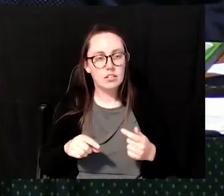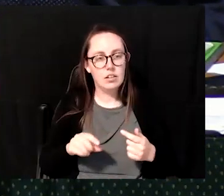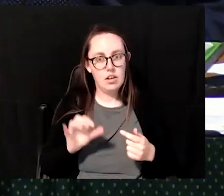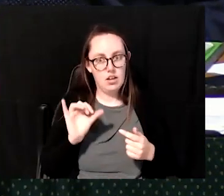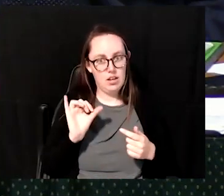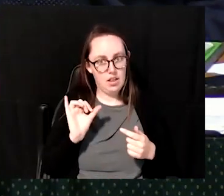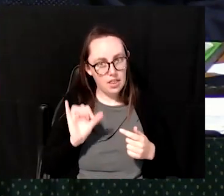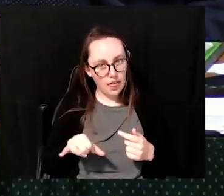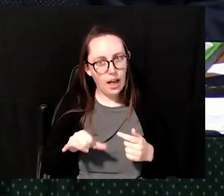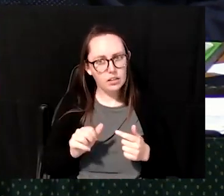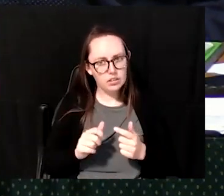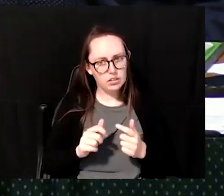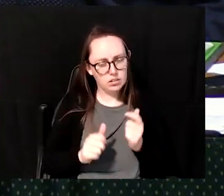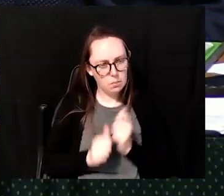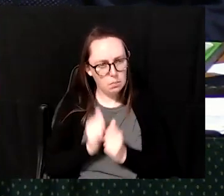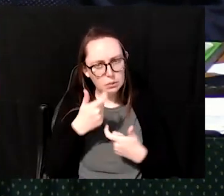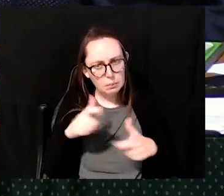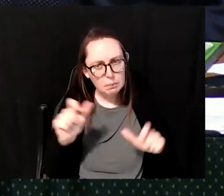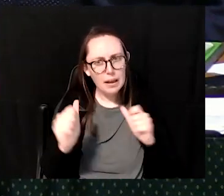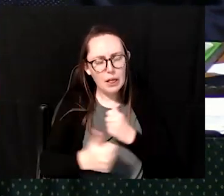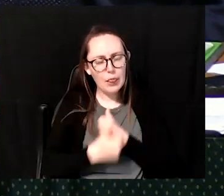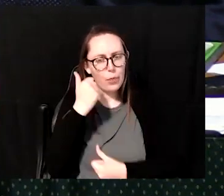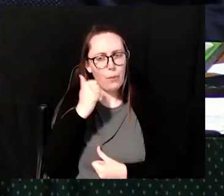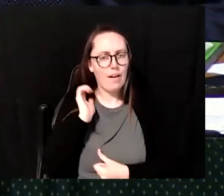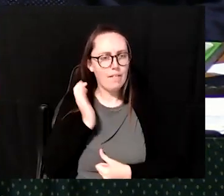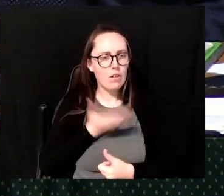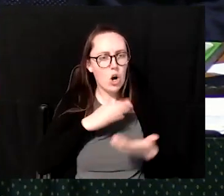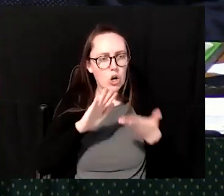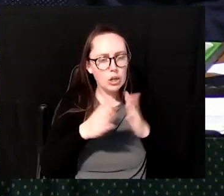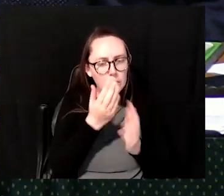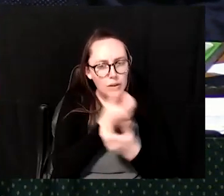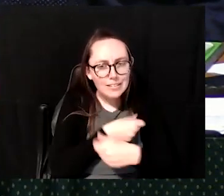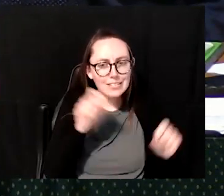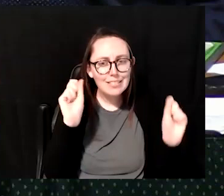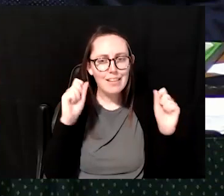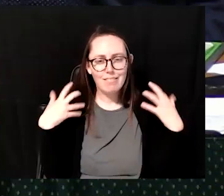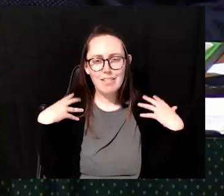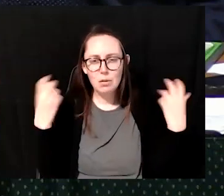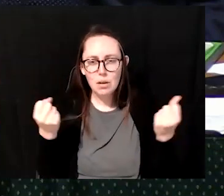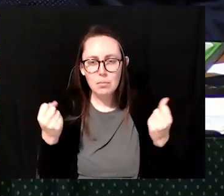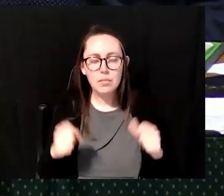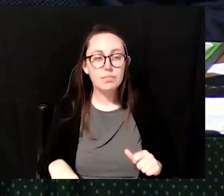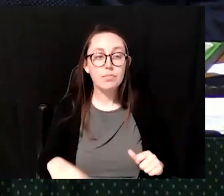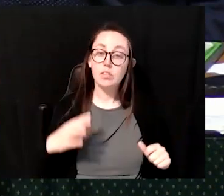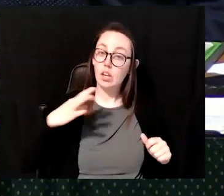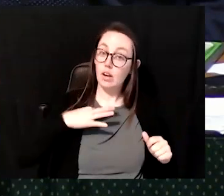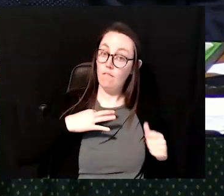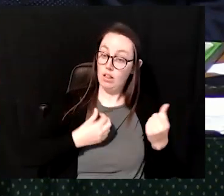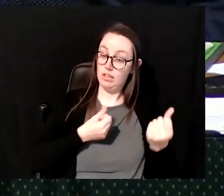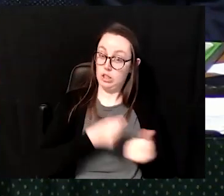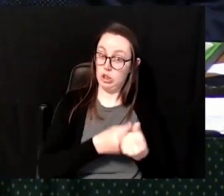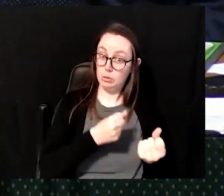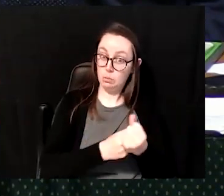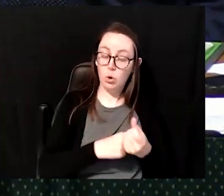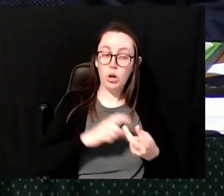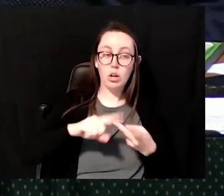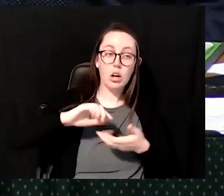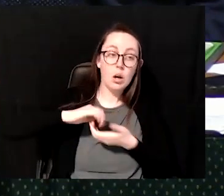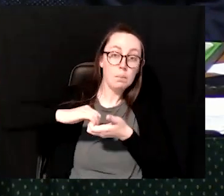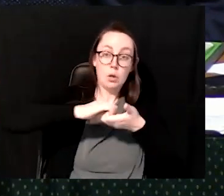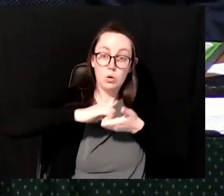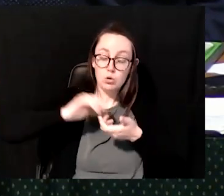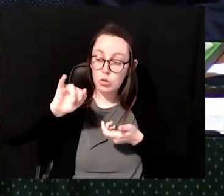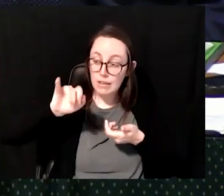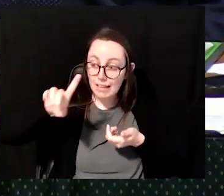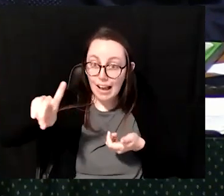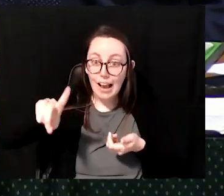safety and voluntary support Mutual Aid projects led by marginalized people and basic needs like safe housing